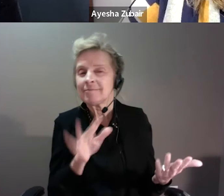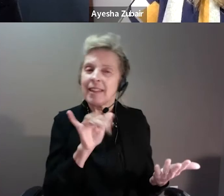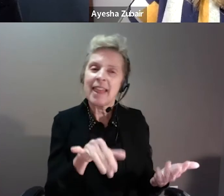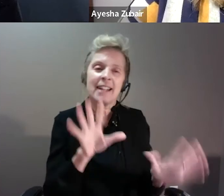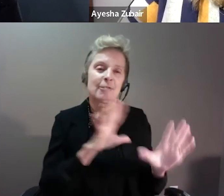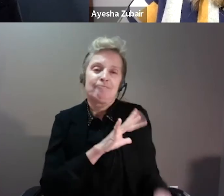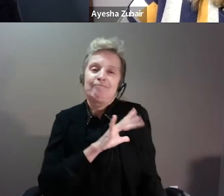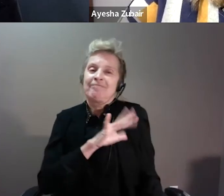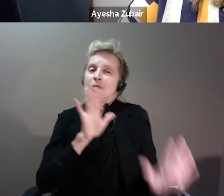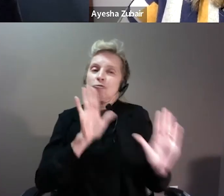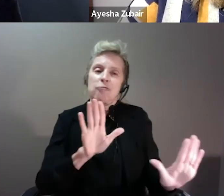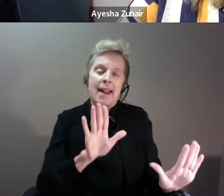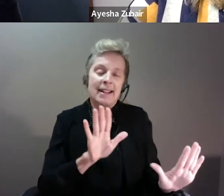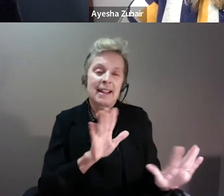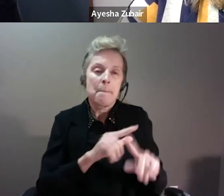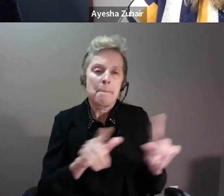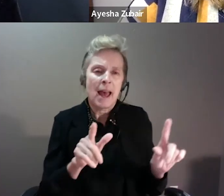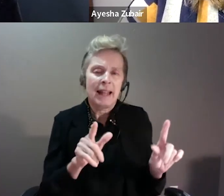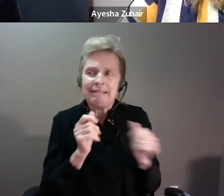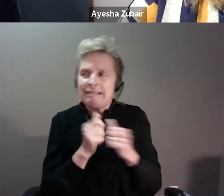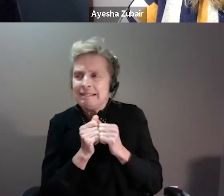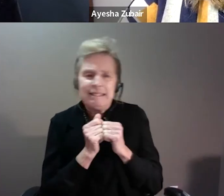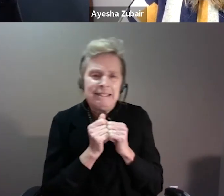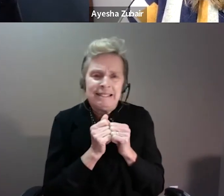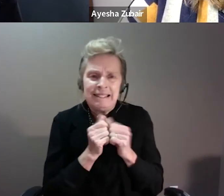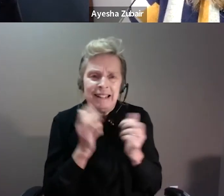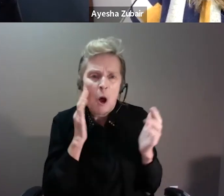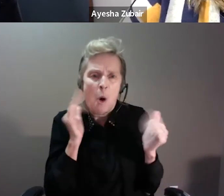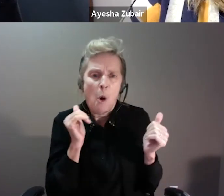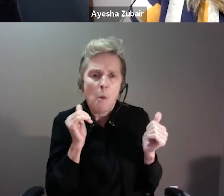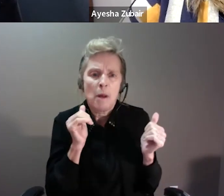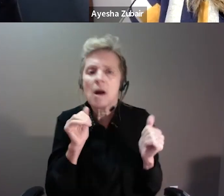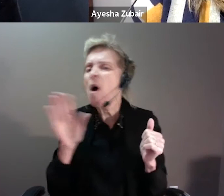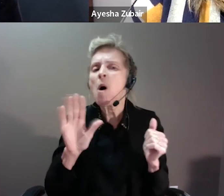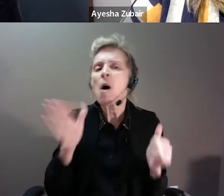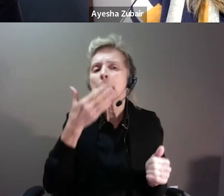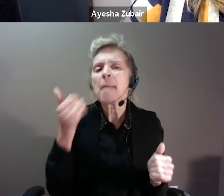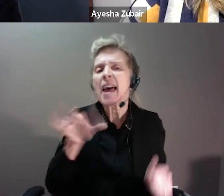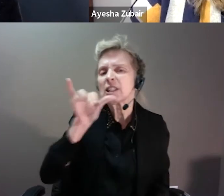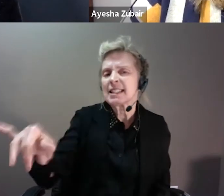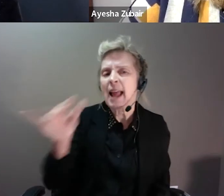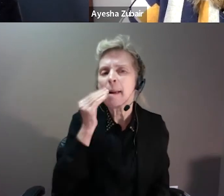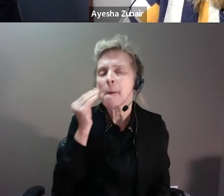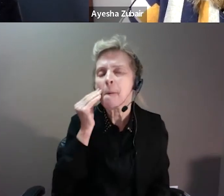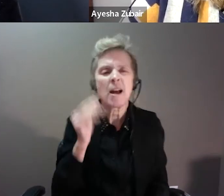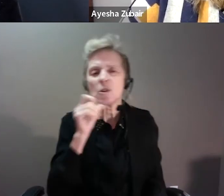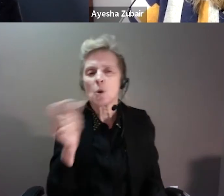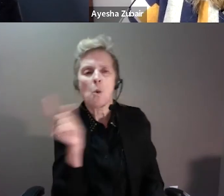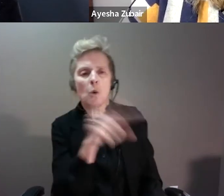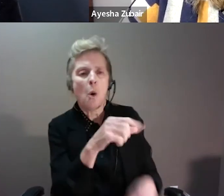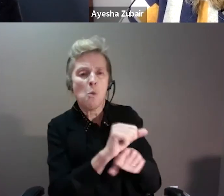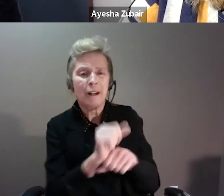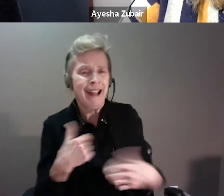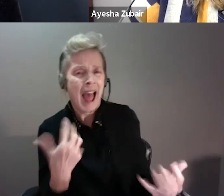great. But I was like, oh, I hope I don't just get given the option. Oh, it'll be better for you. It's easier, right? And I'm like, not really. I